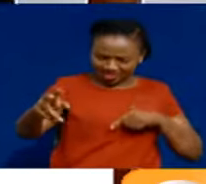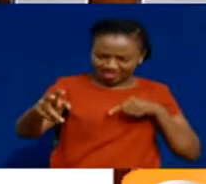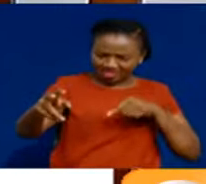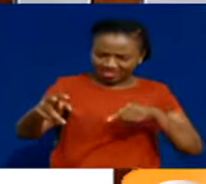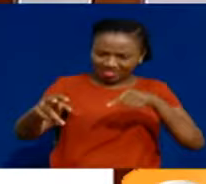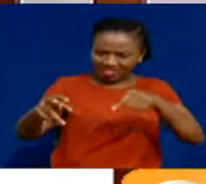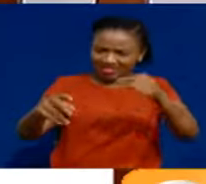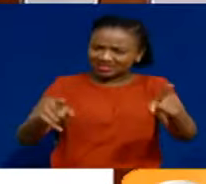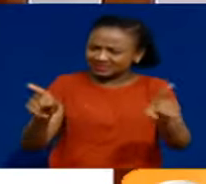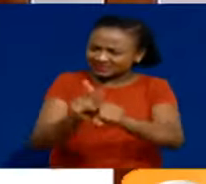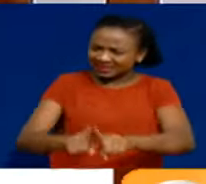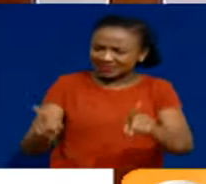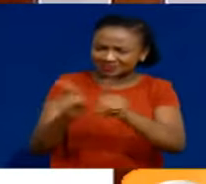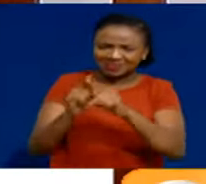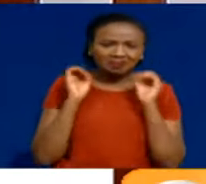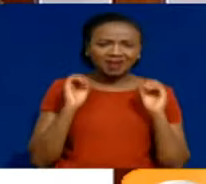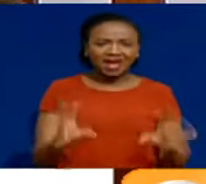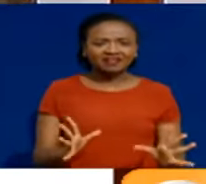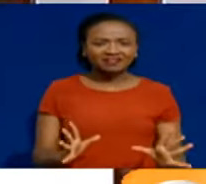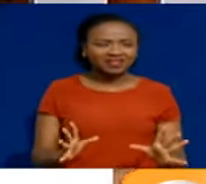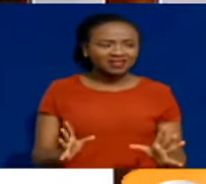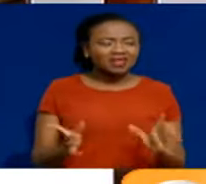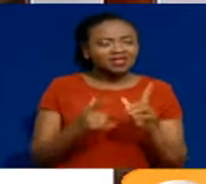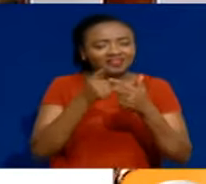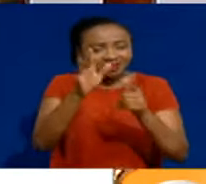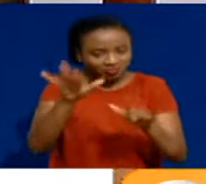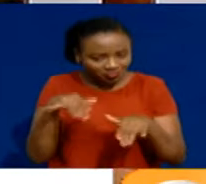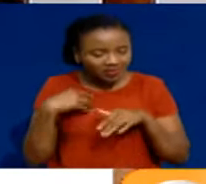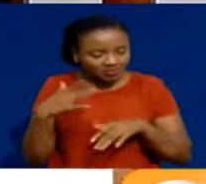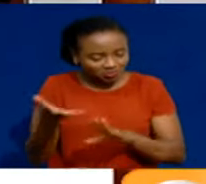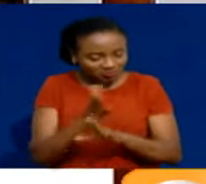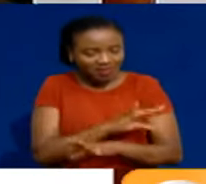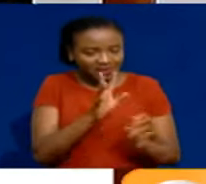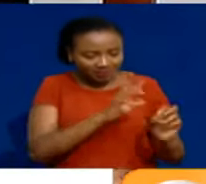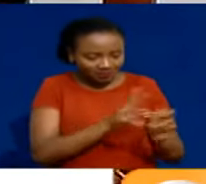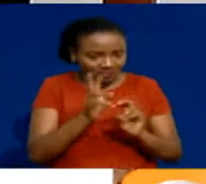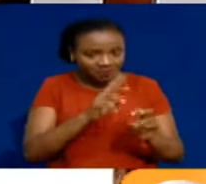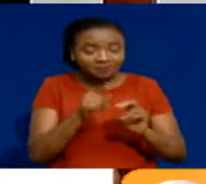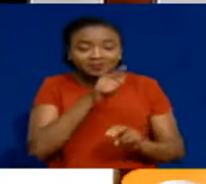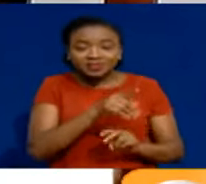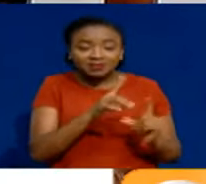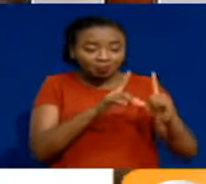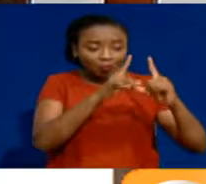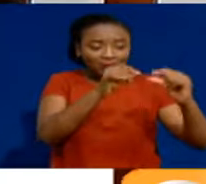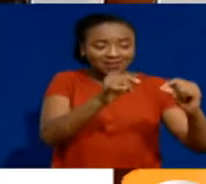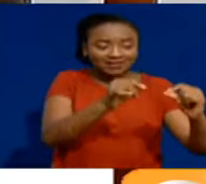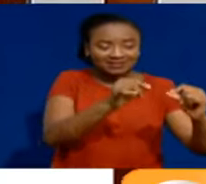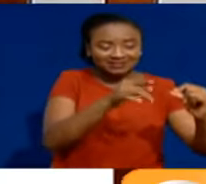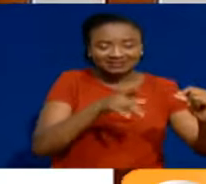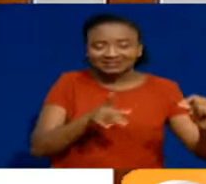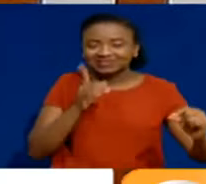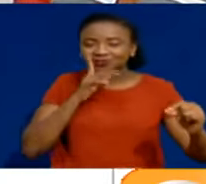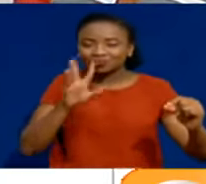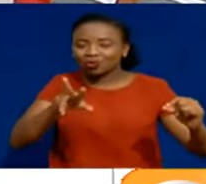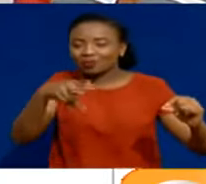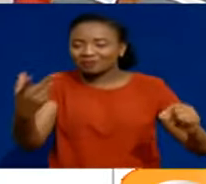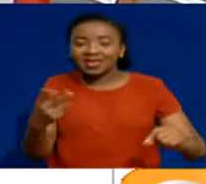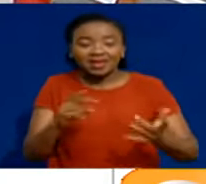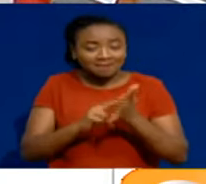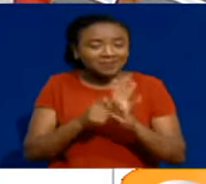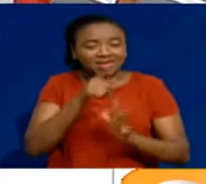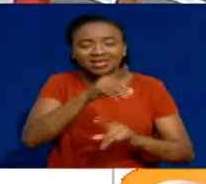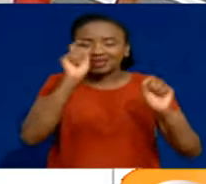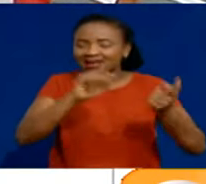know, if you are listening to him carefully, and you can go and listen to his clips, he's not consistent. Which means he can change